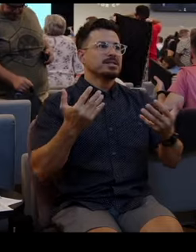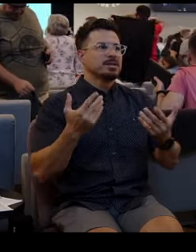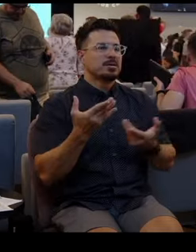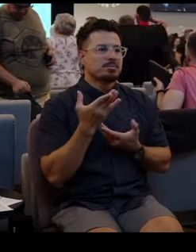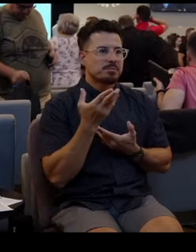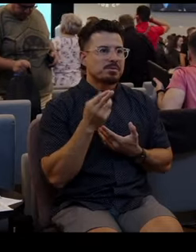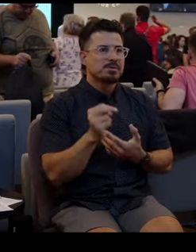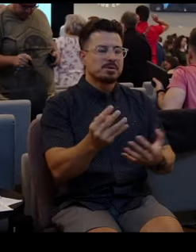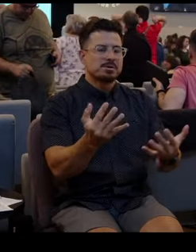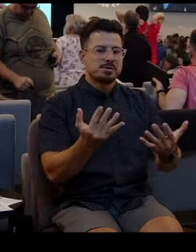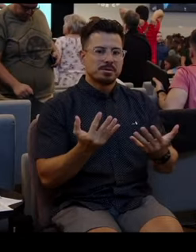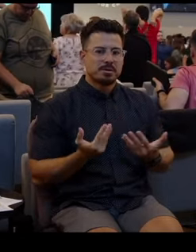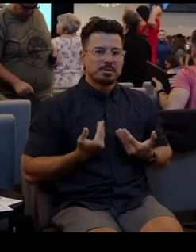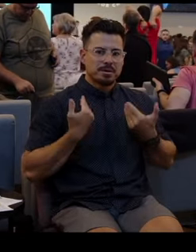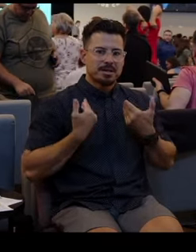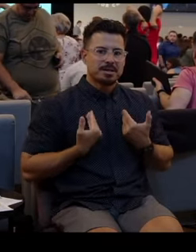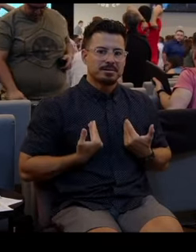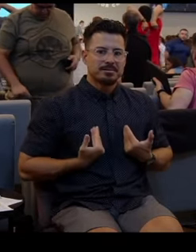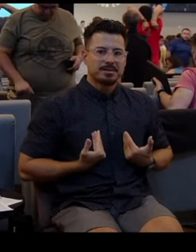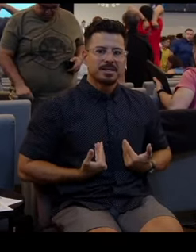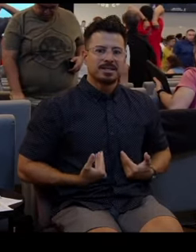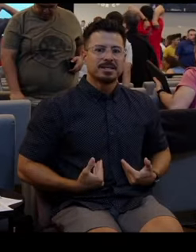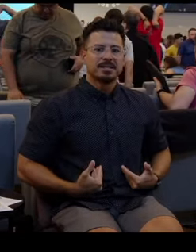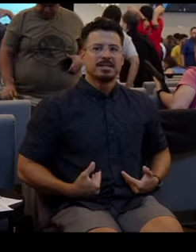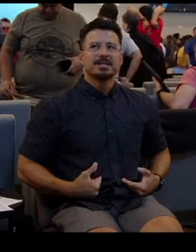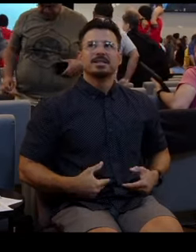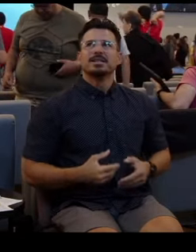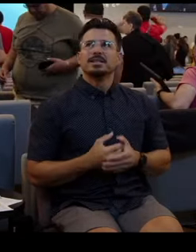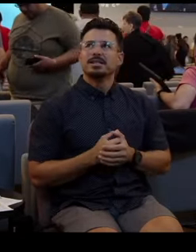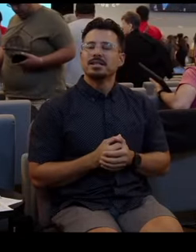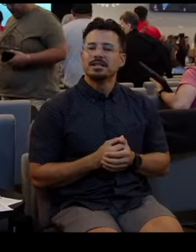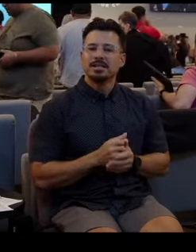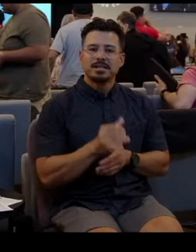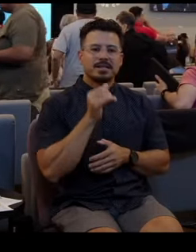burning me.